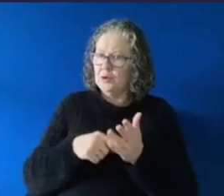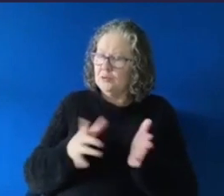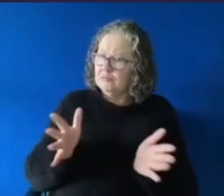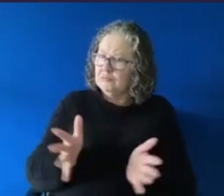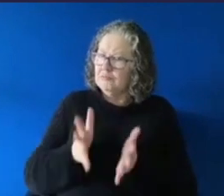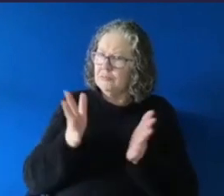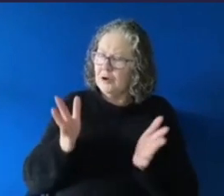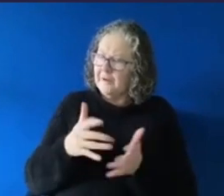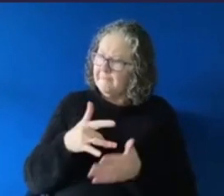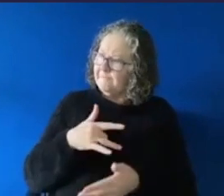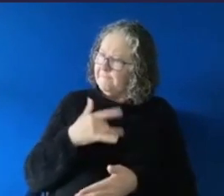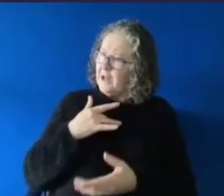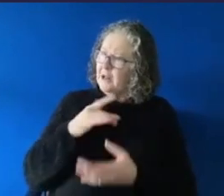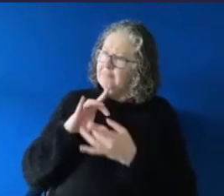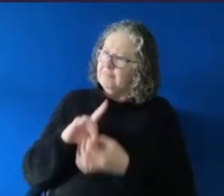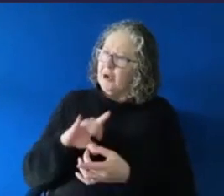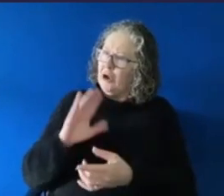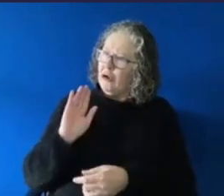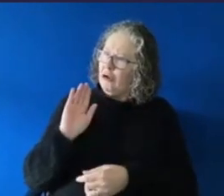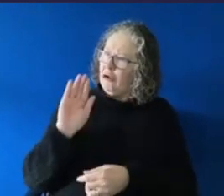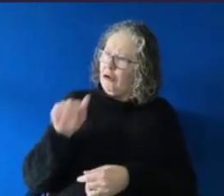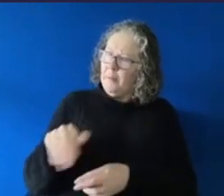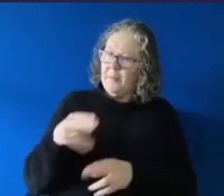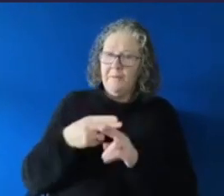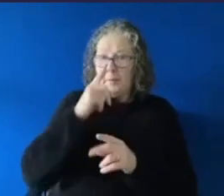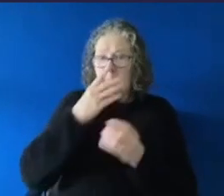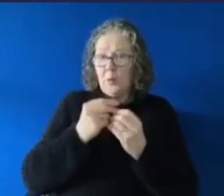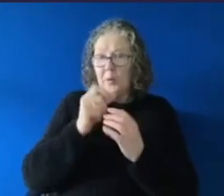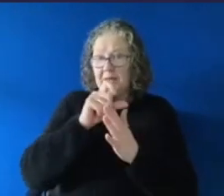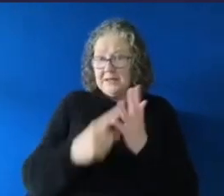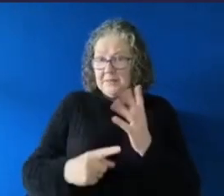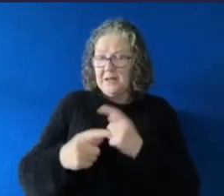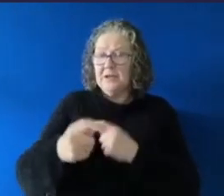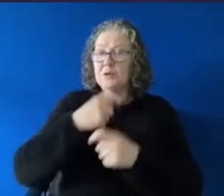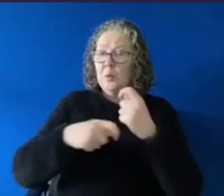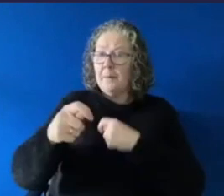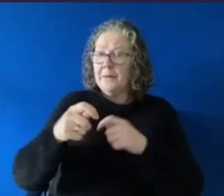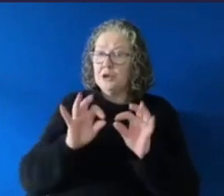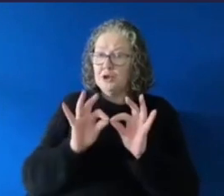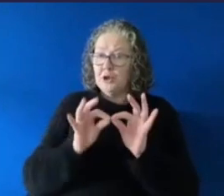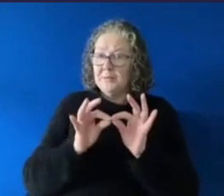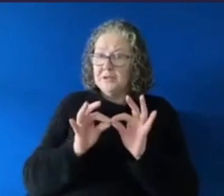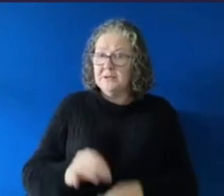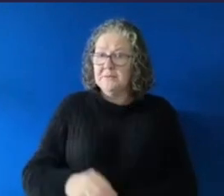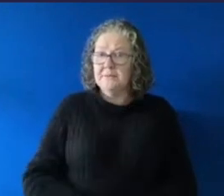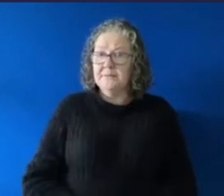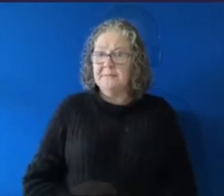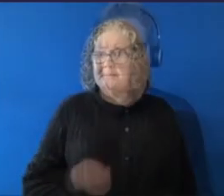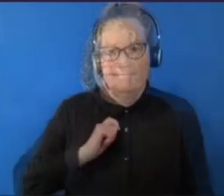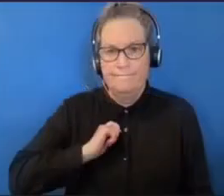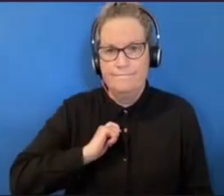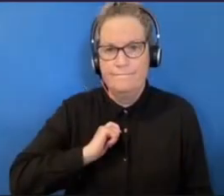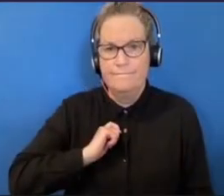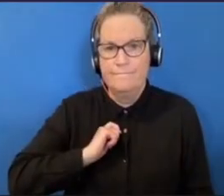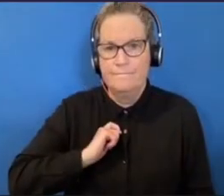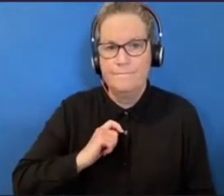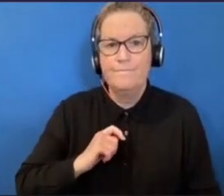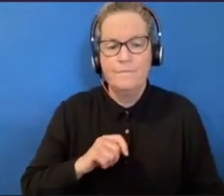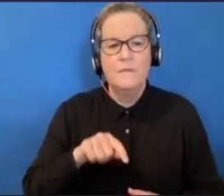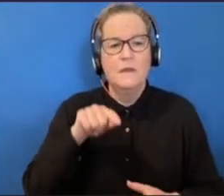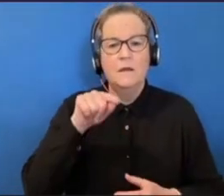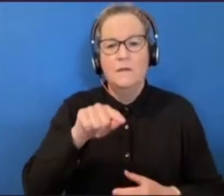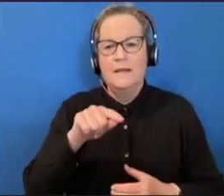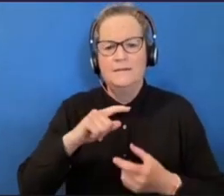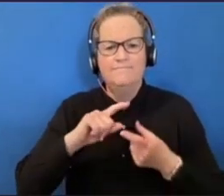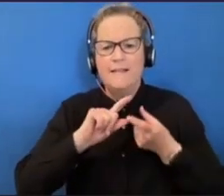sense of home for and with a person with a disability. So let's anchor ourselves right here. And this is a part of